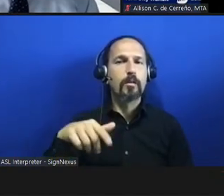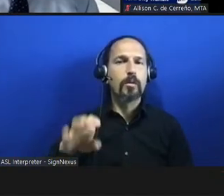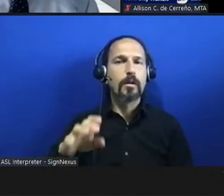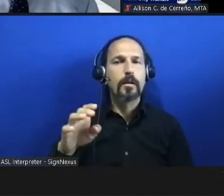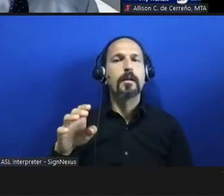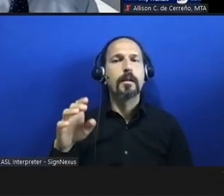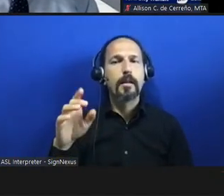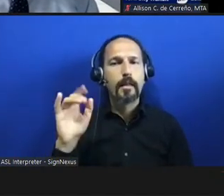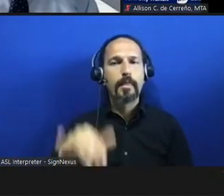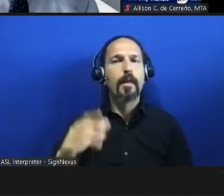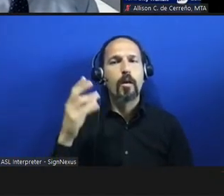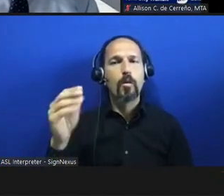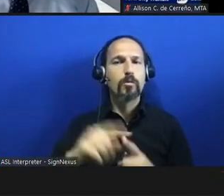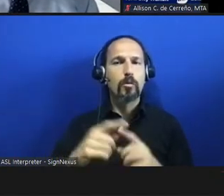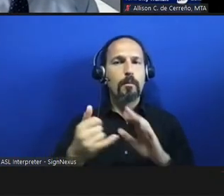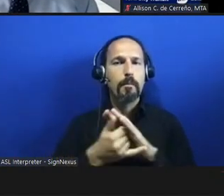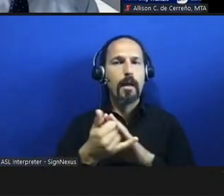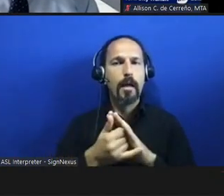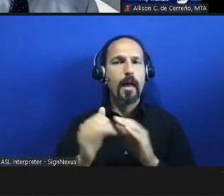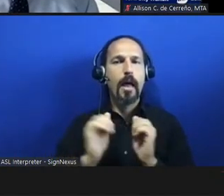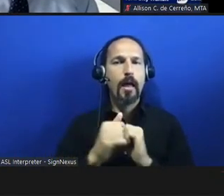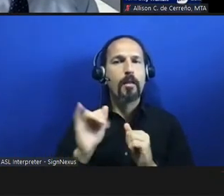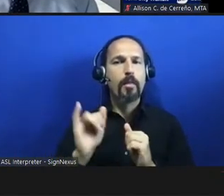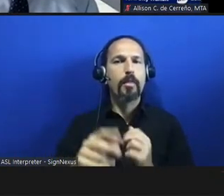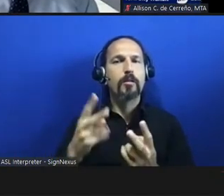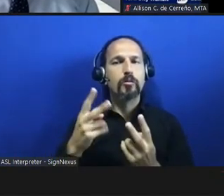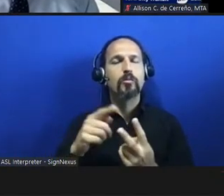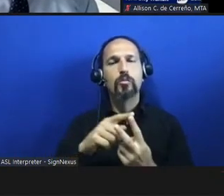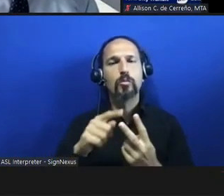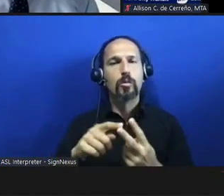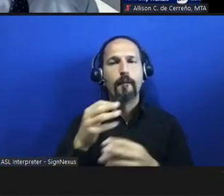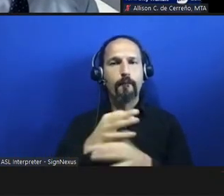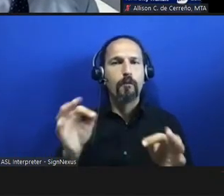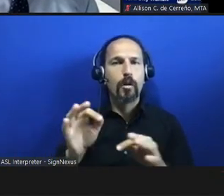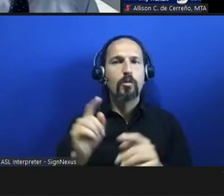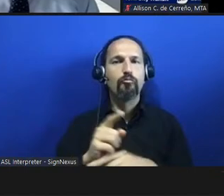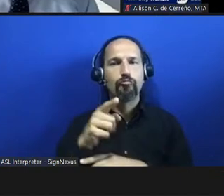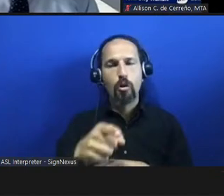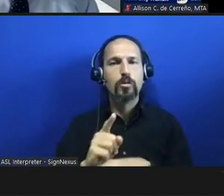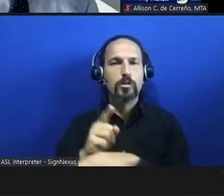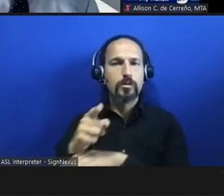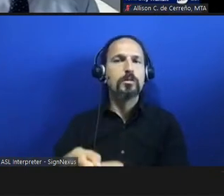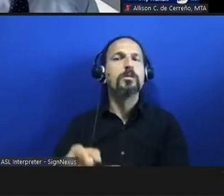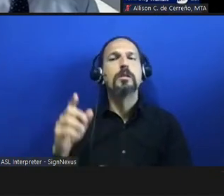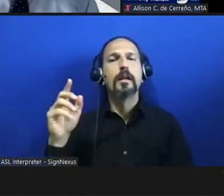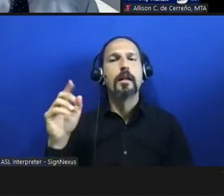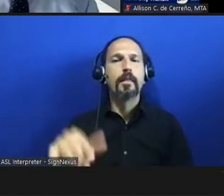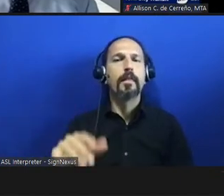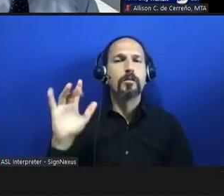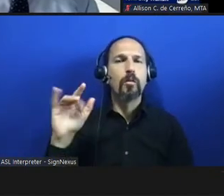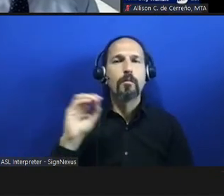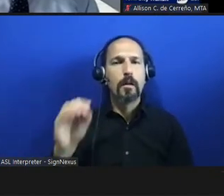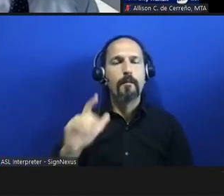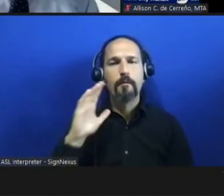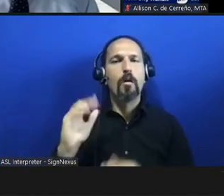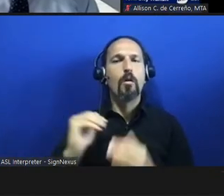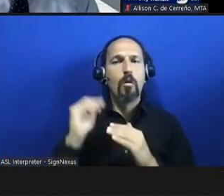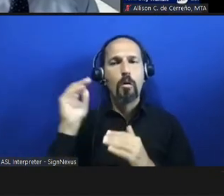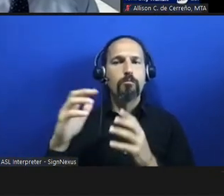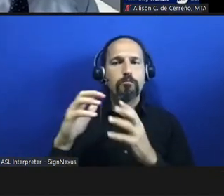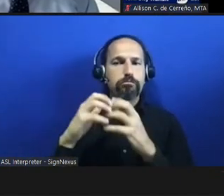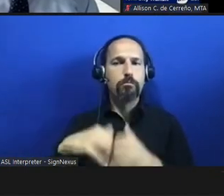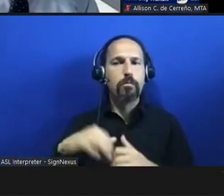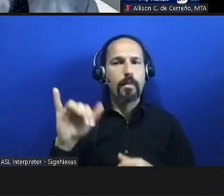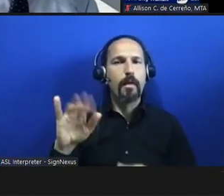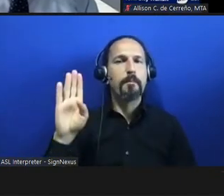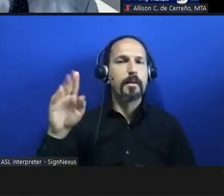are heading to Manhattan via those two free Crossings 25 percent of vehicles on that overburdened and crumbling part of